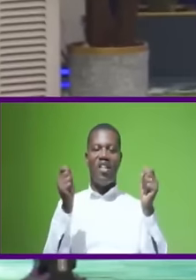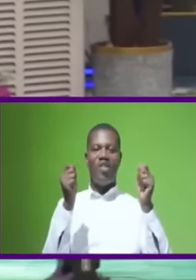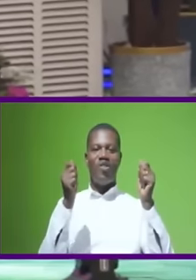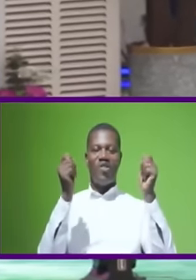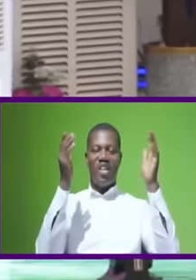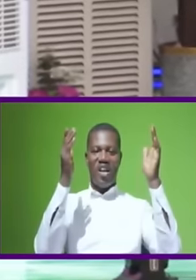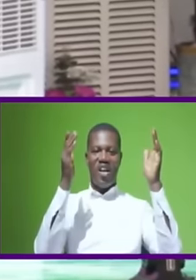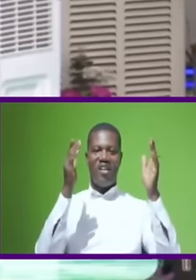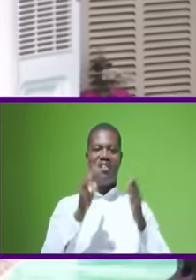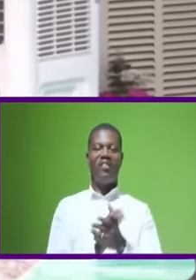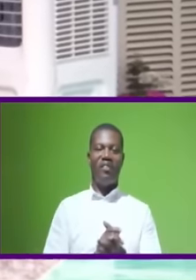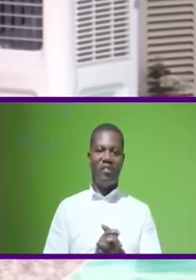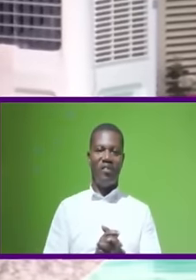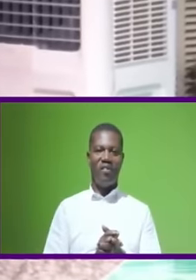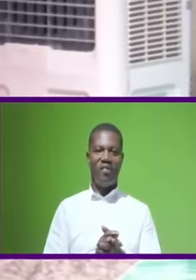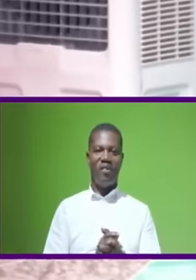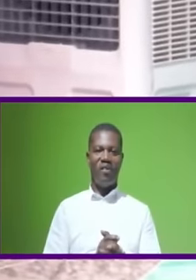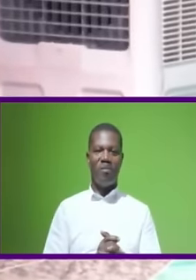Hallelujah. Amen.